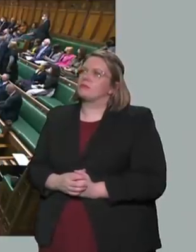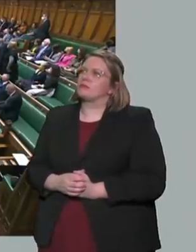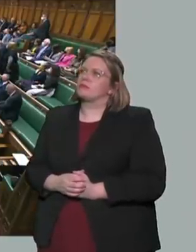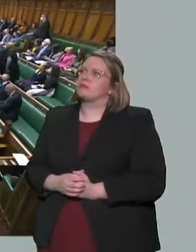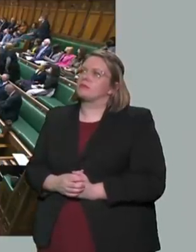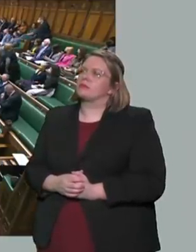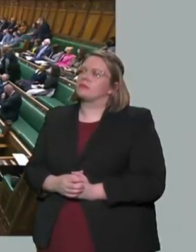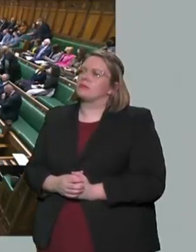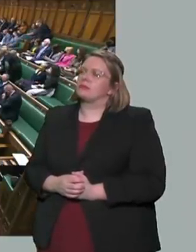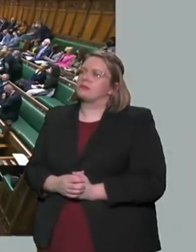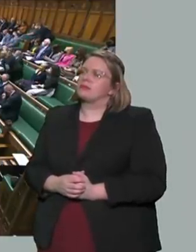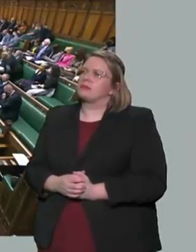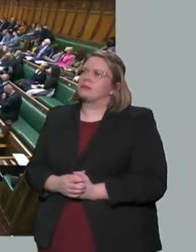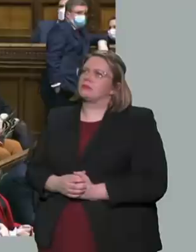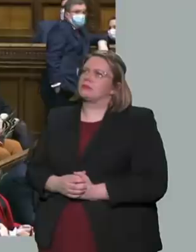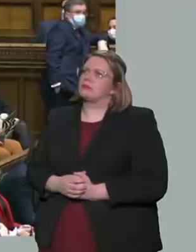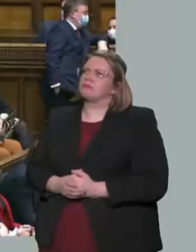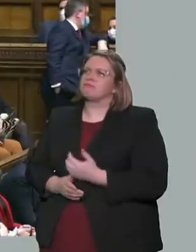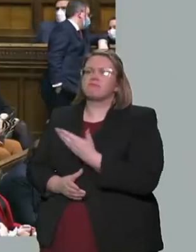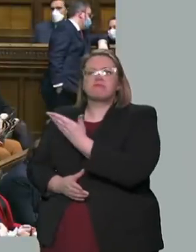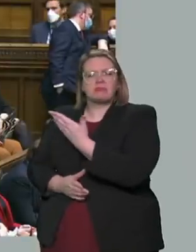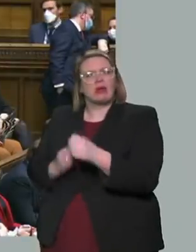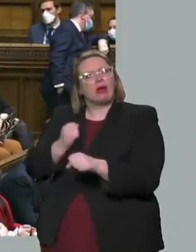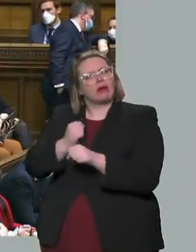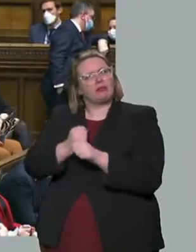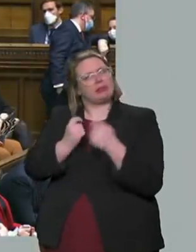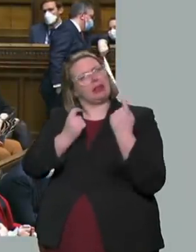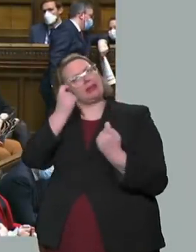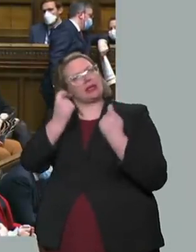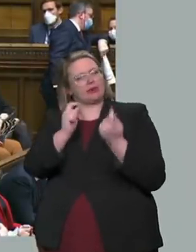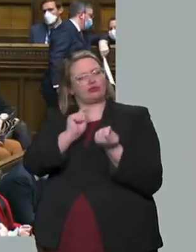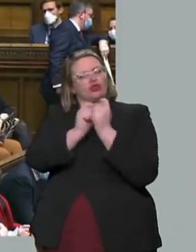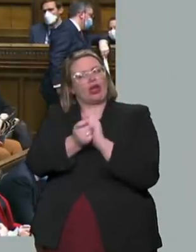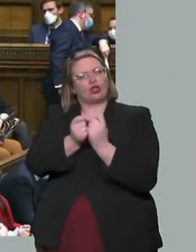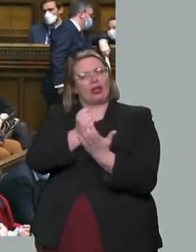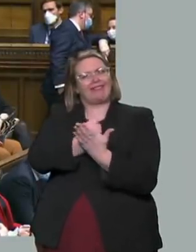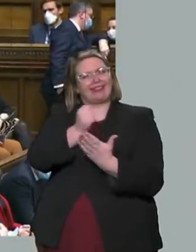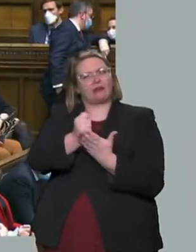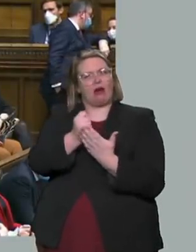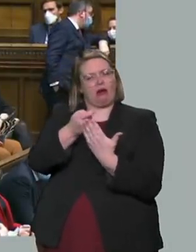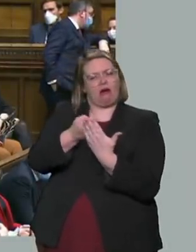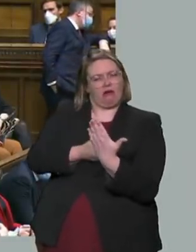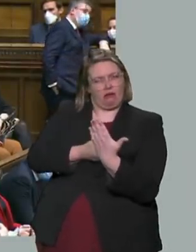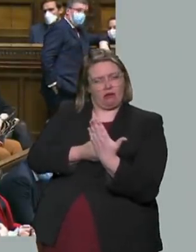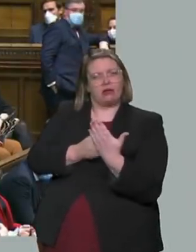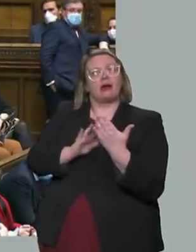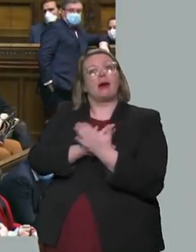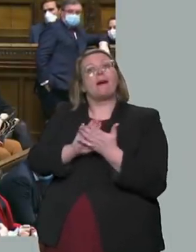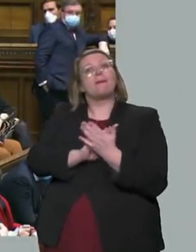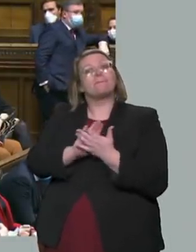Apparently the government is thinking of relaxing visa controls from India in order to get a free trade